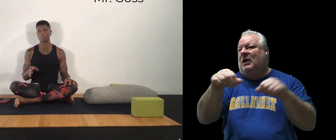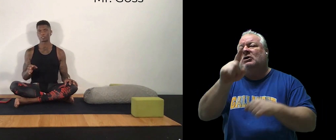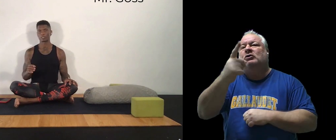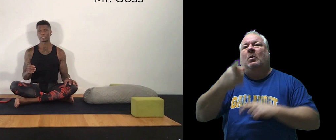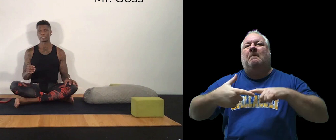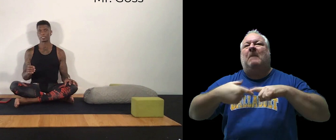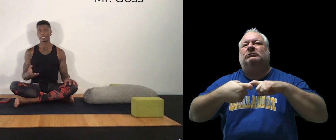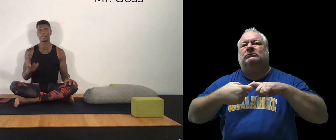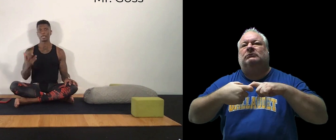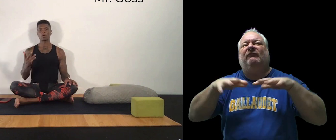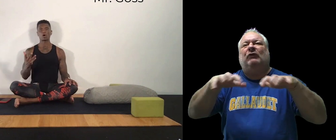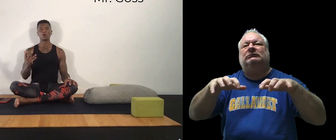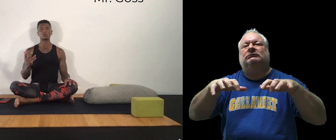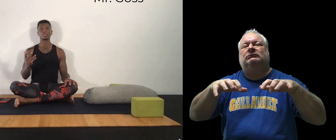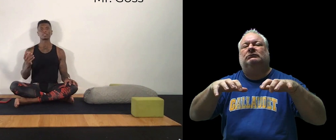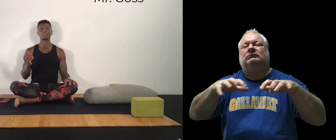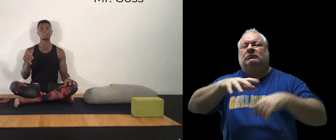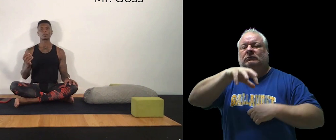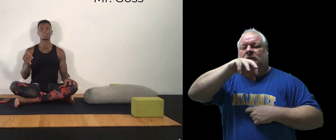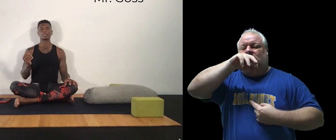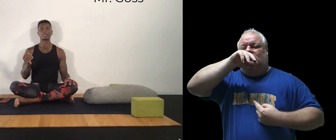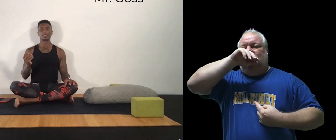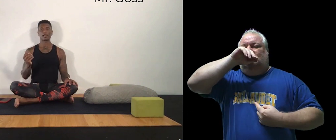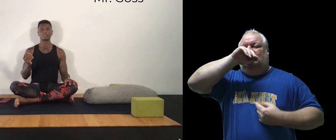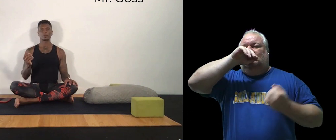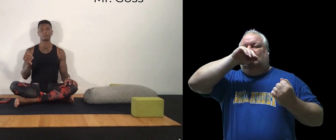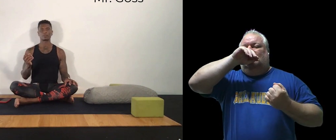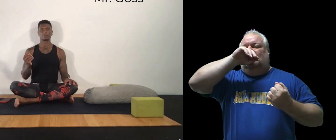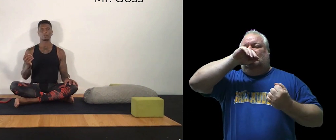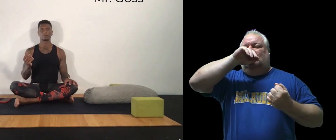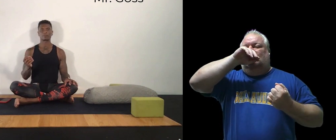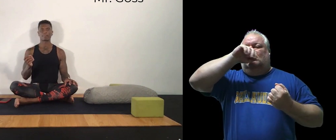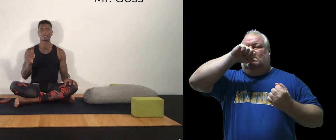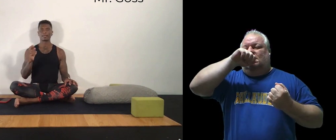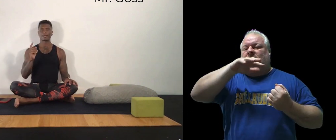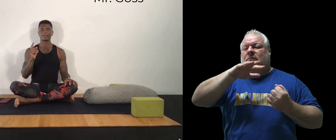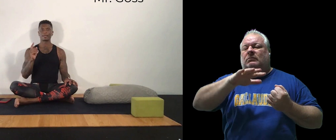to just pause. Take an inhale, hold it, and an exhale.